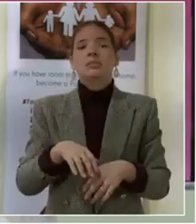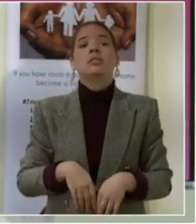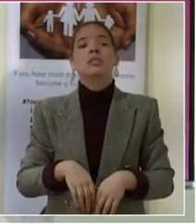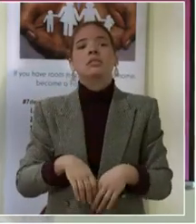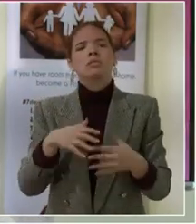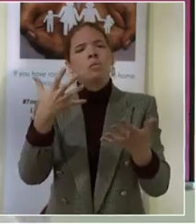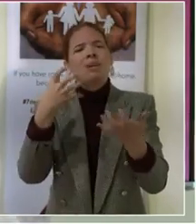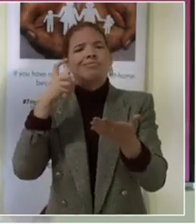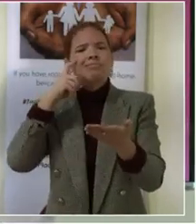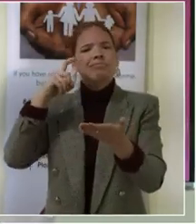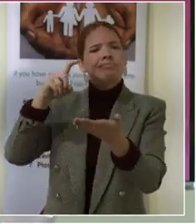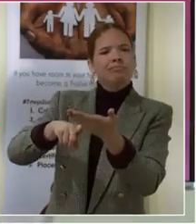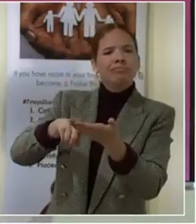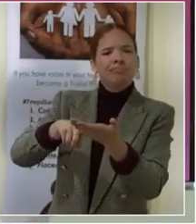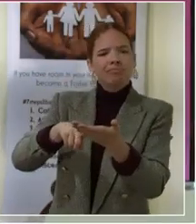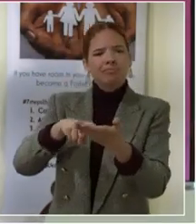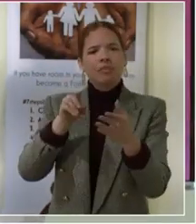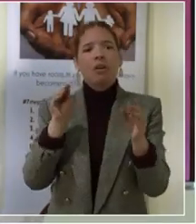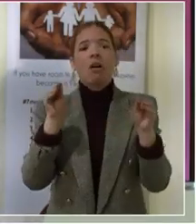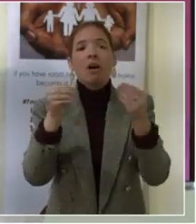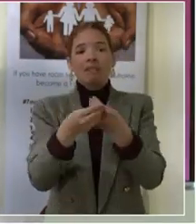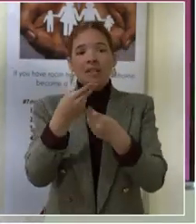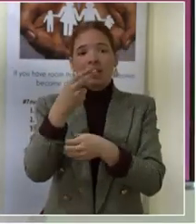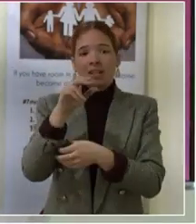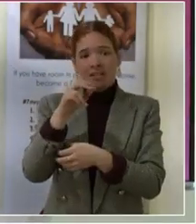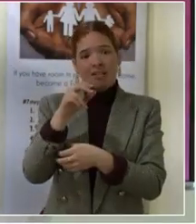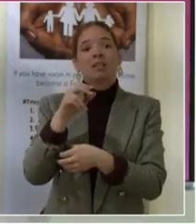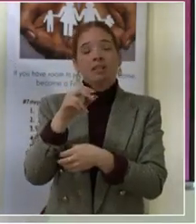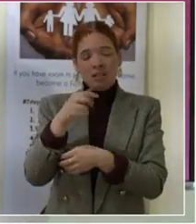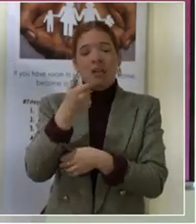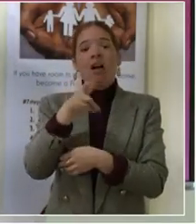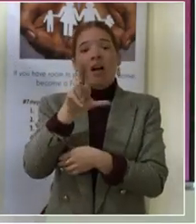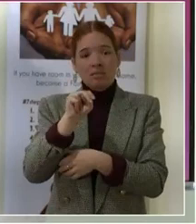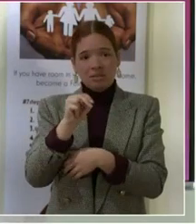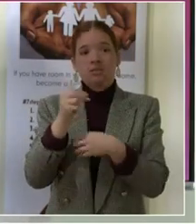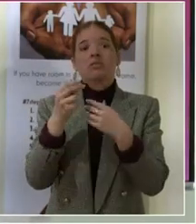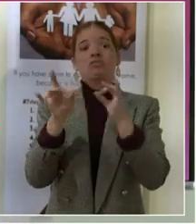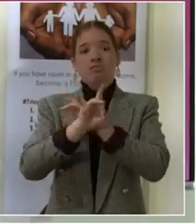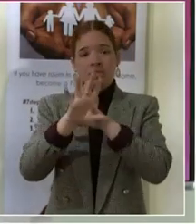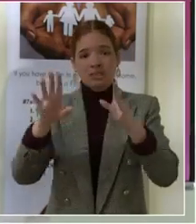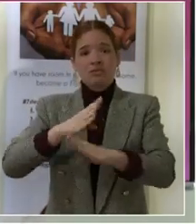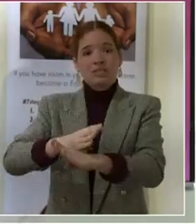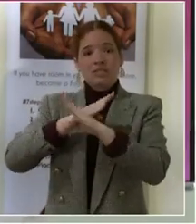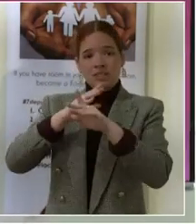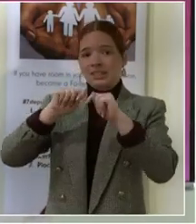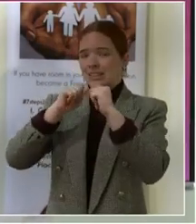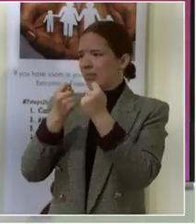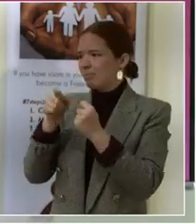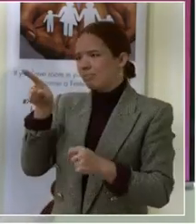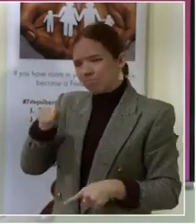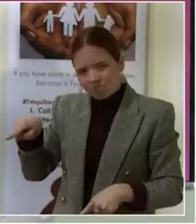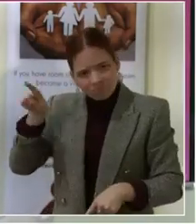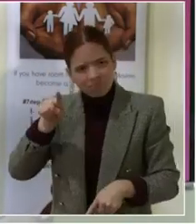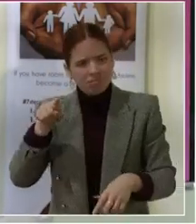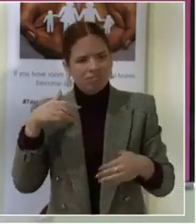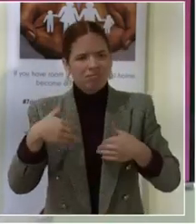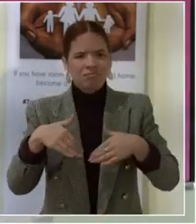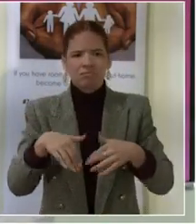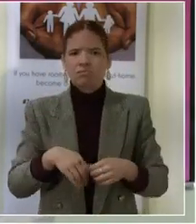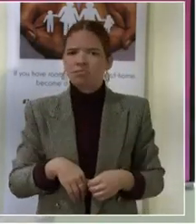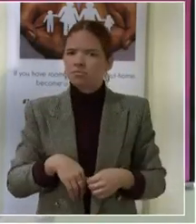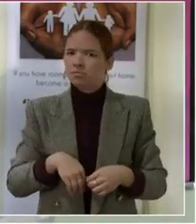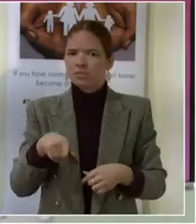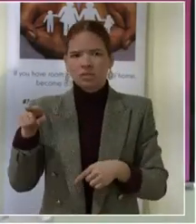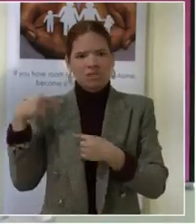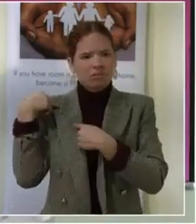Gun Violence Prevention team that's here with me today. We have spent the last time that since I've been in the role, standing